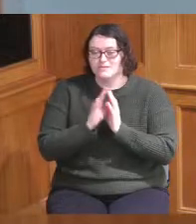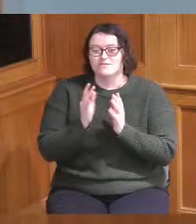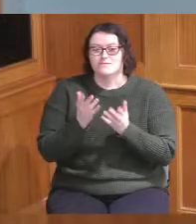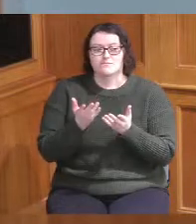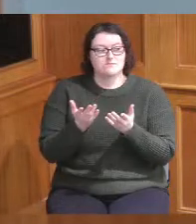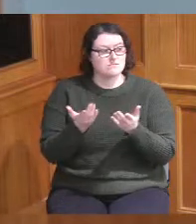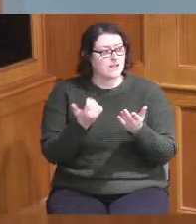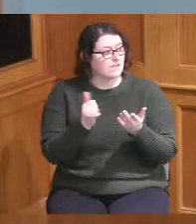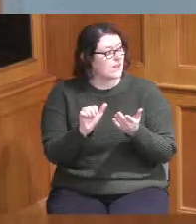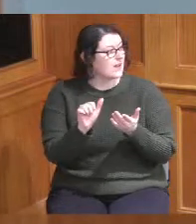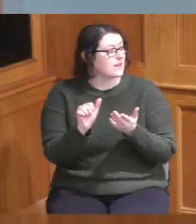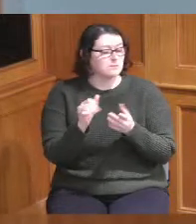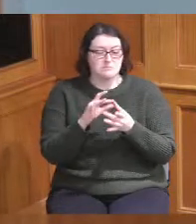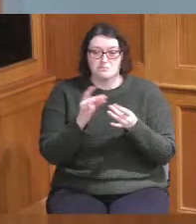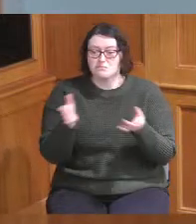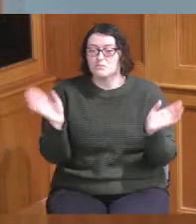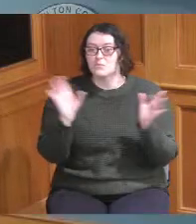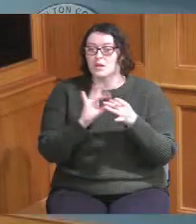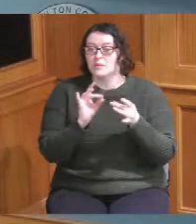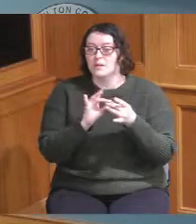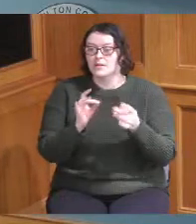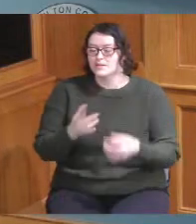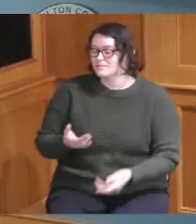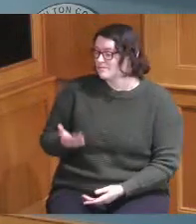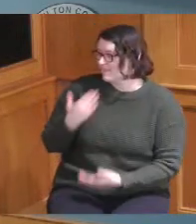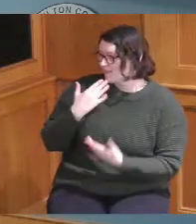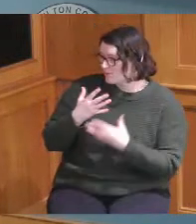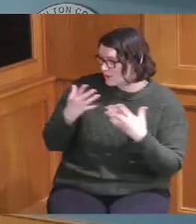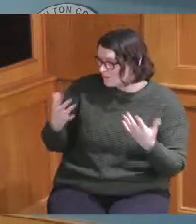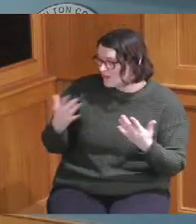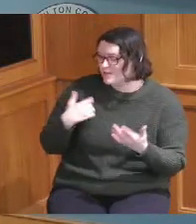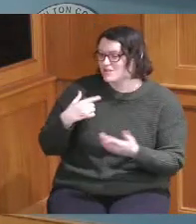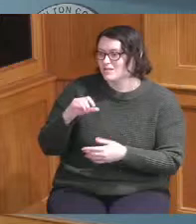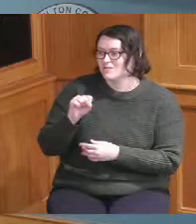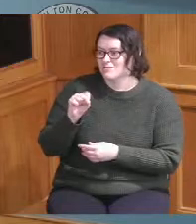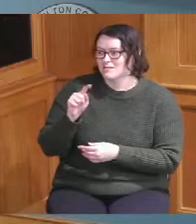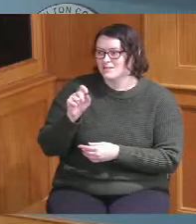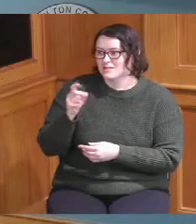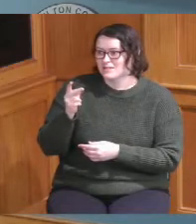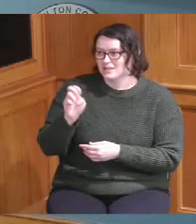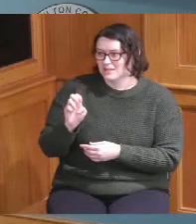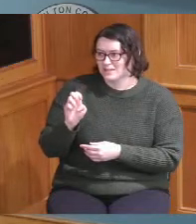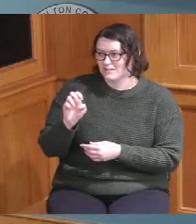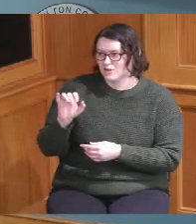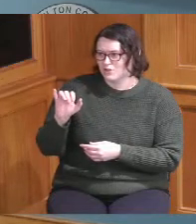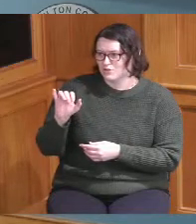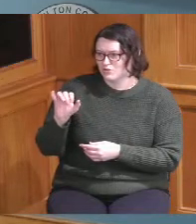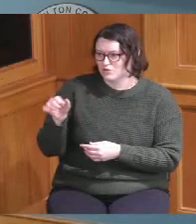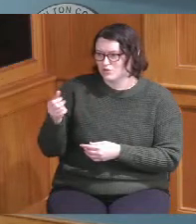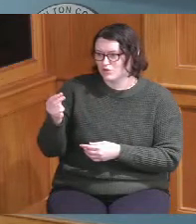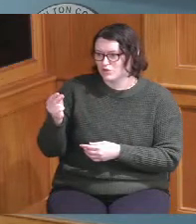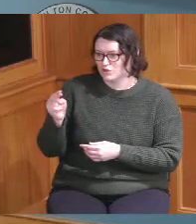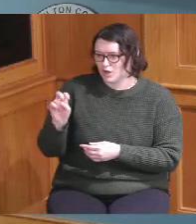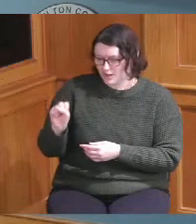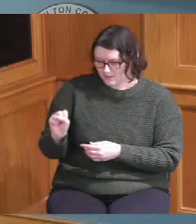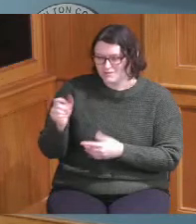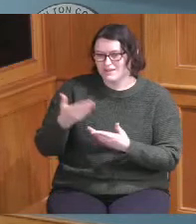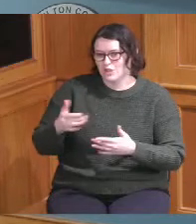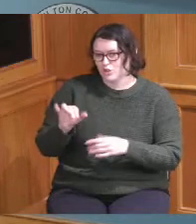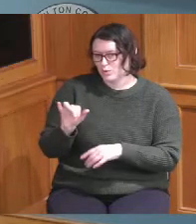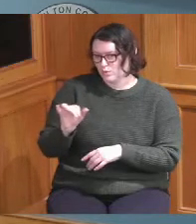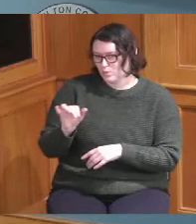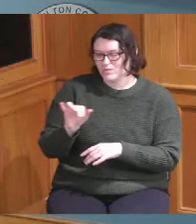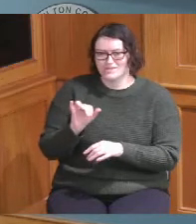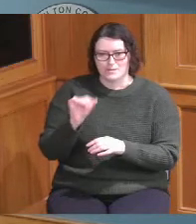comments. Thank you very much. I do want to recognize that Steve Johns is here also for Planning and Development. Are there any comments